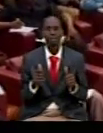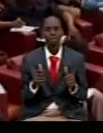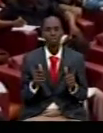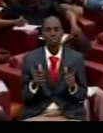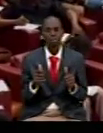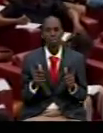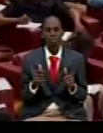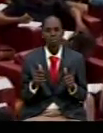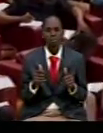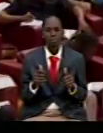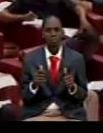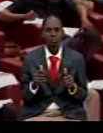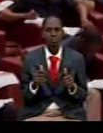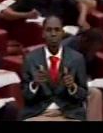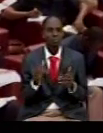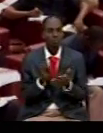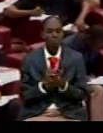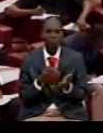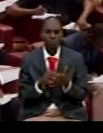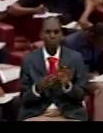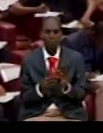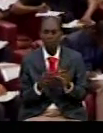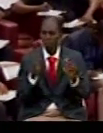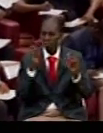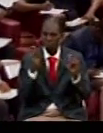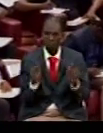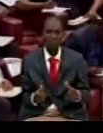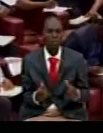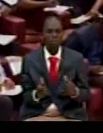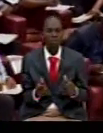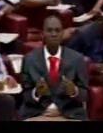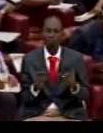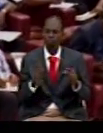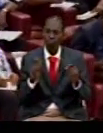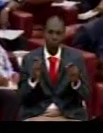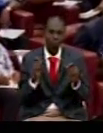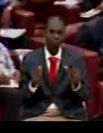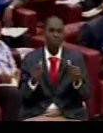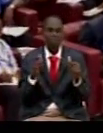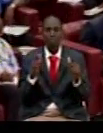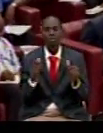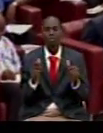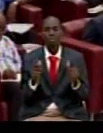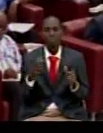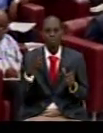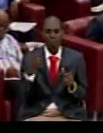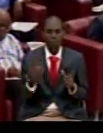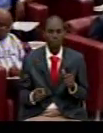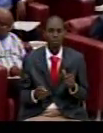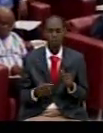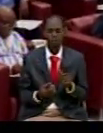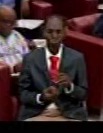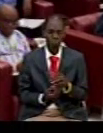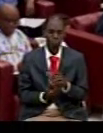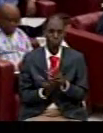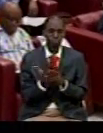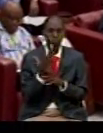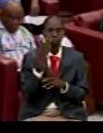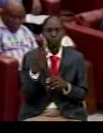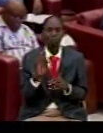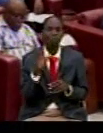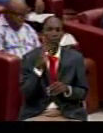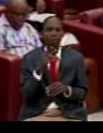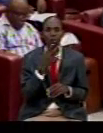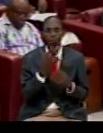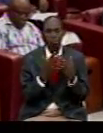means immediately, that means instantaneously, straightway, the fountain of her blood was